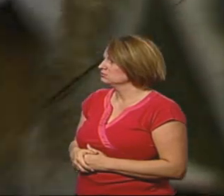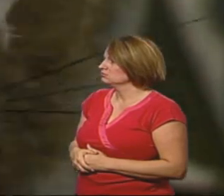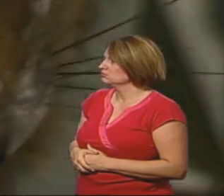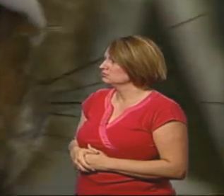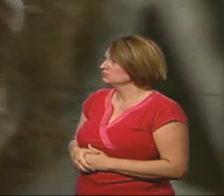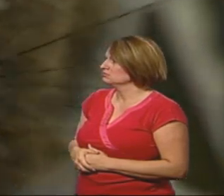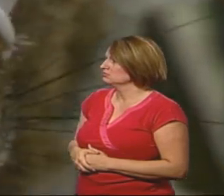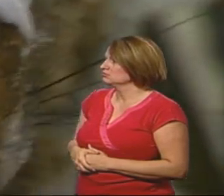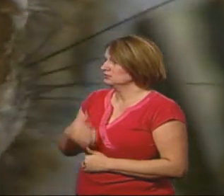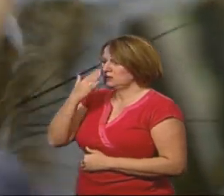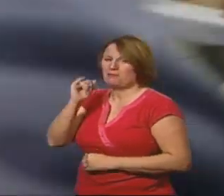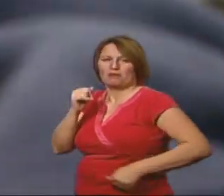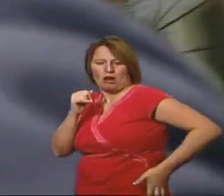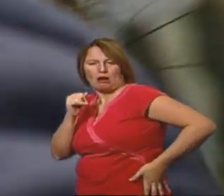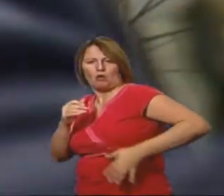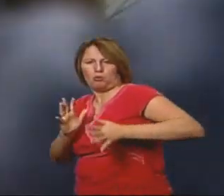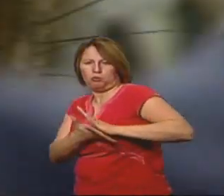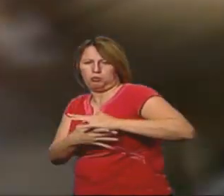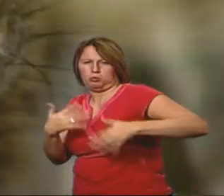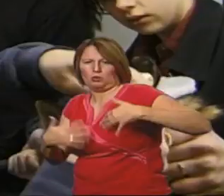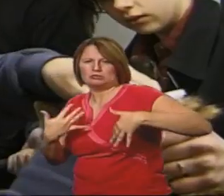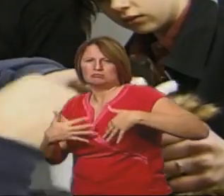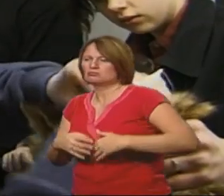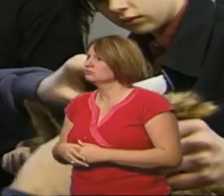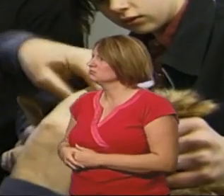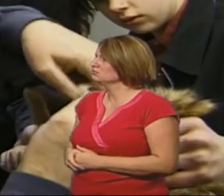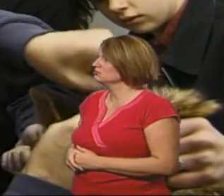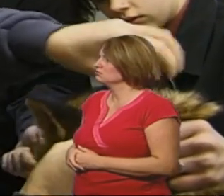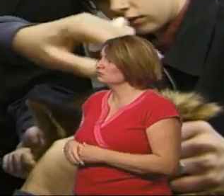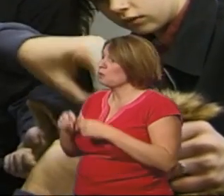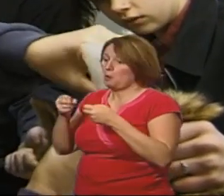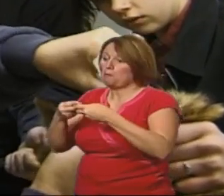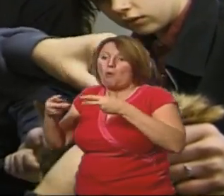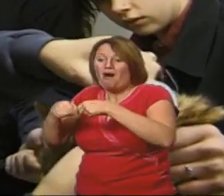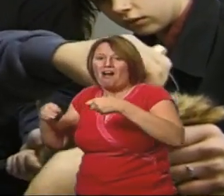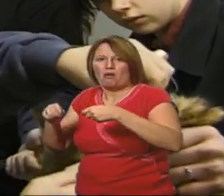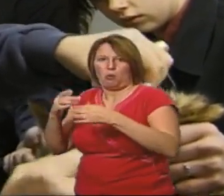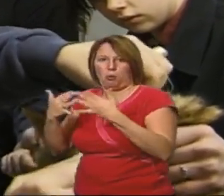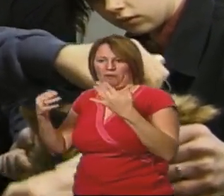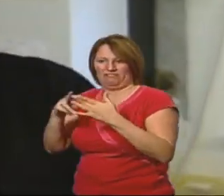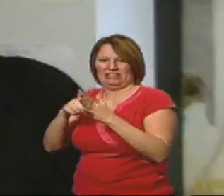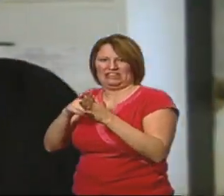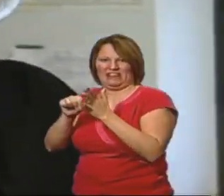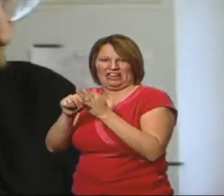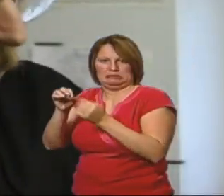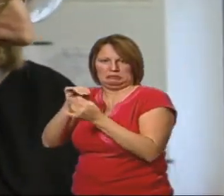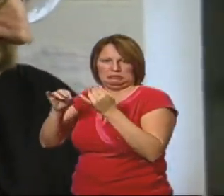He's got a pussy wound on his back legs, per usual. Here's a bow. Oh, lots of fleas on the